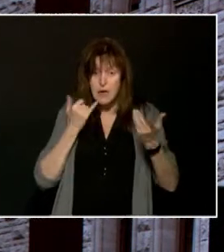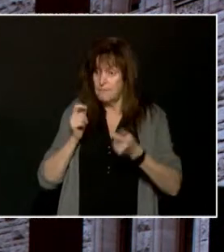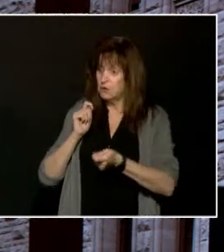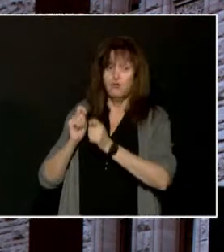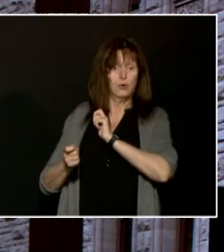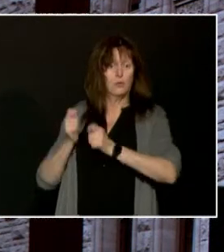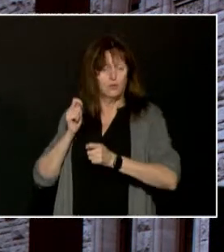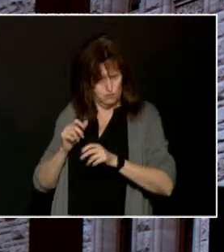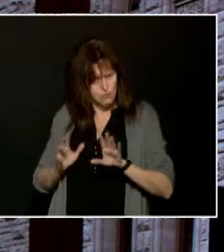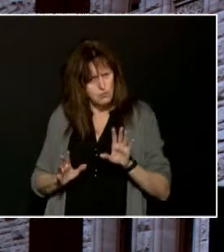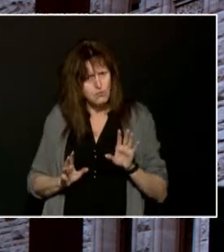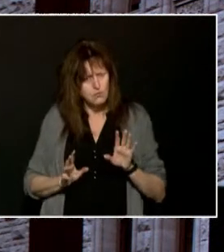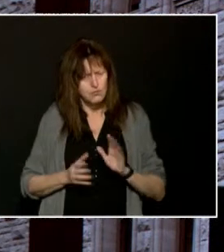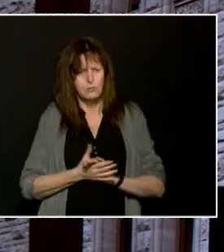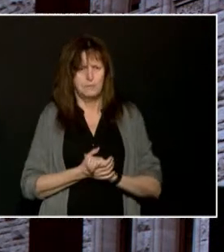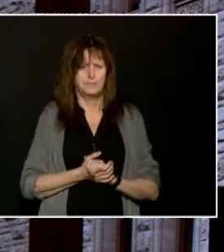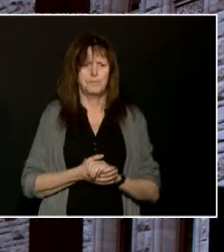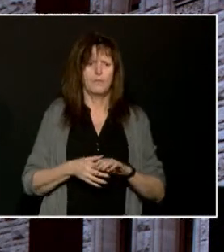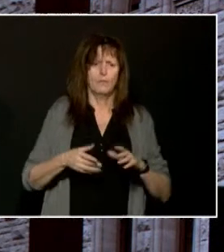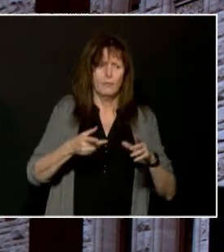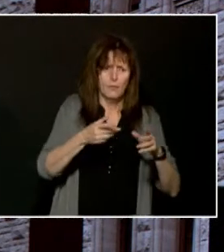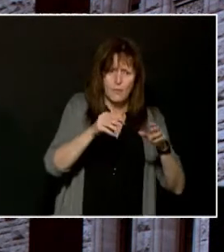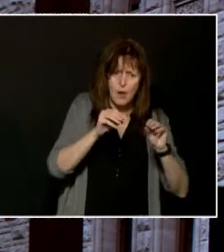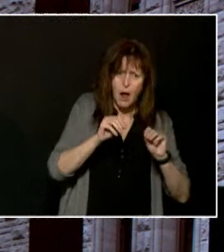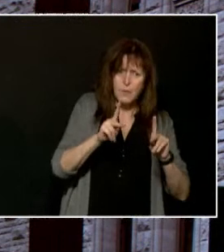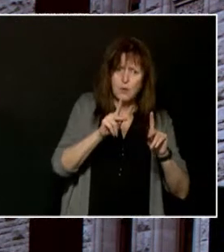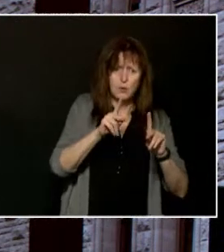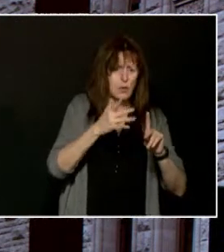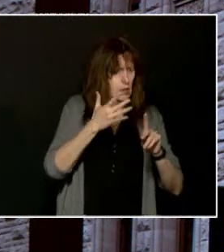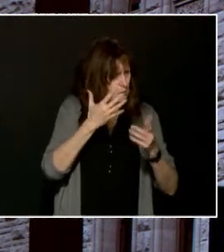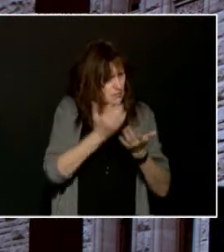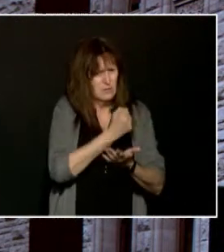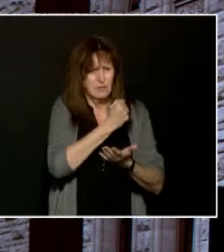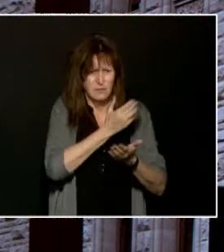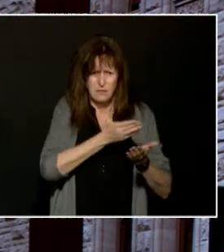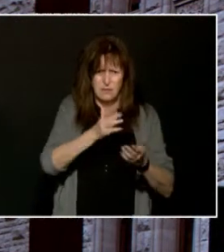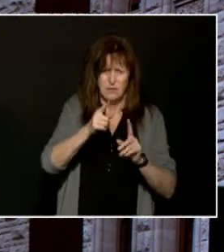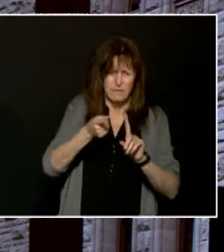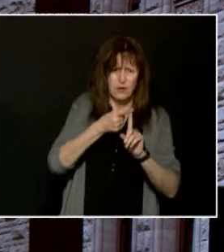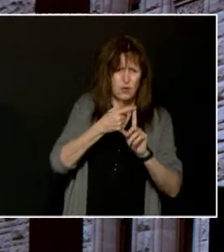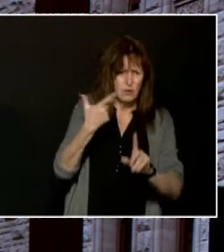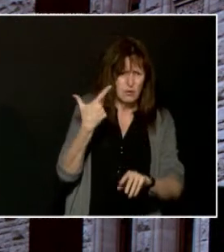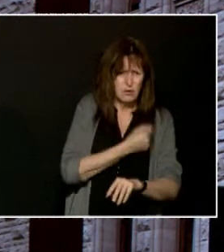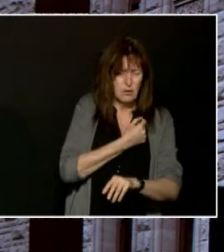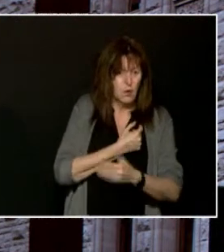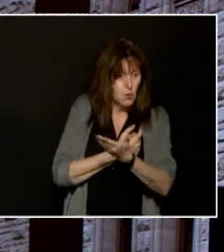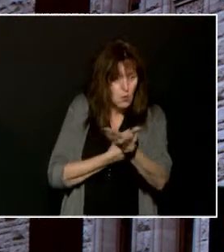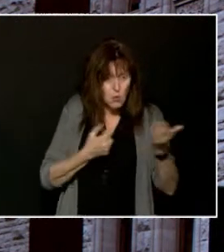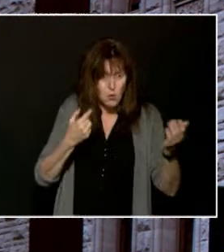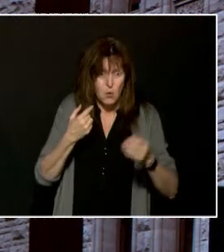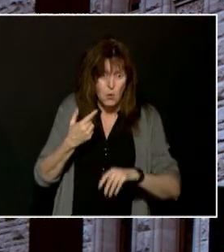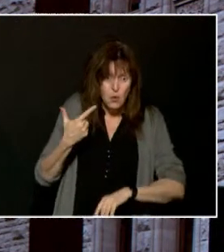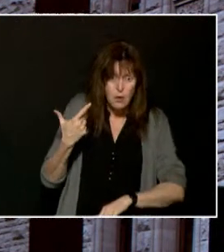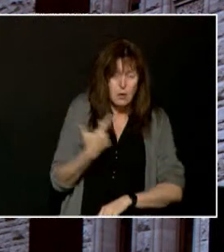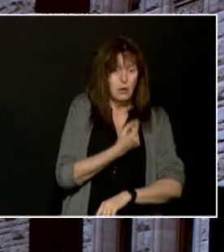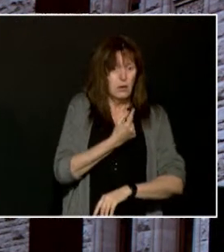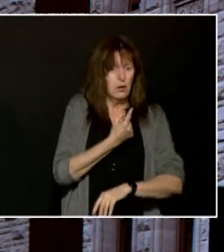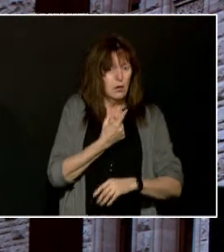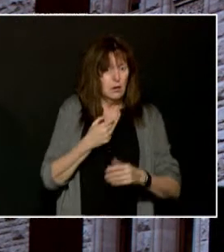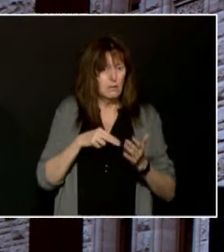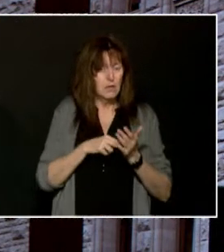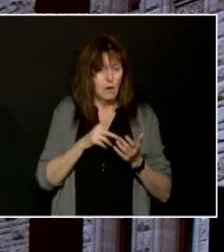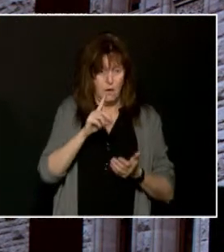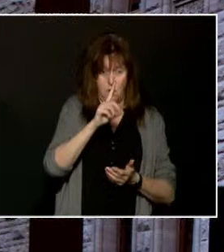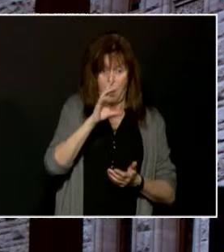an appointment and get your shot. And every person immunized, remembering you're not immune right after one dose in a couple of